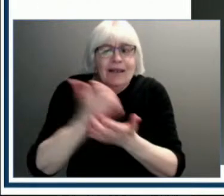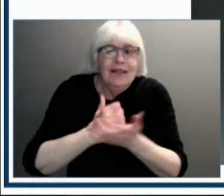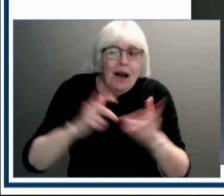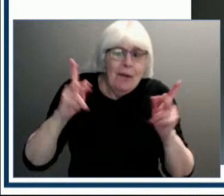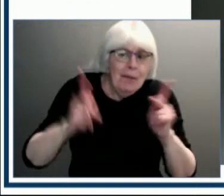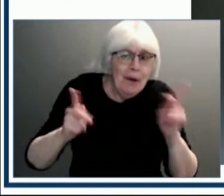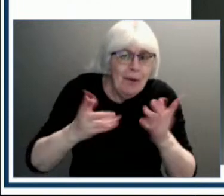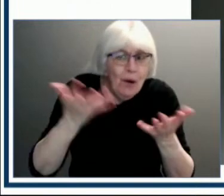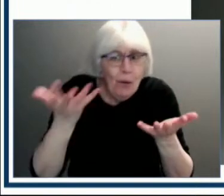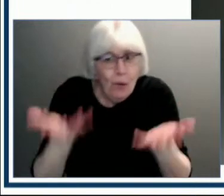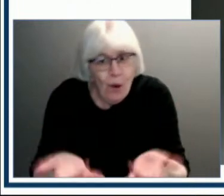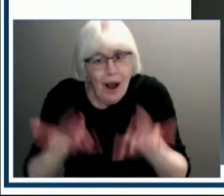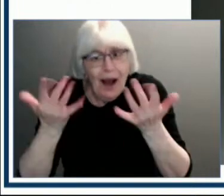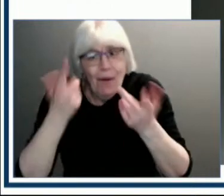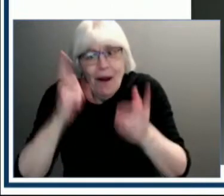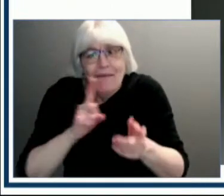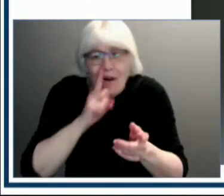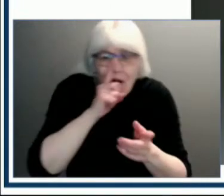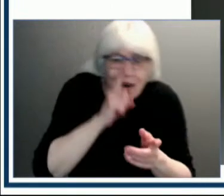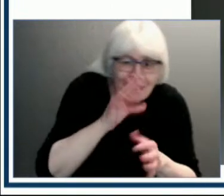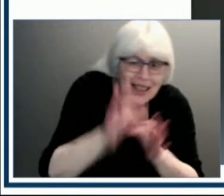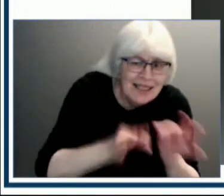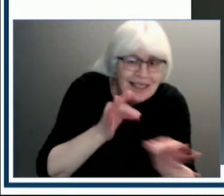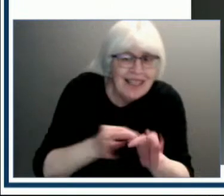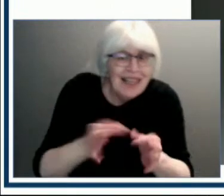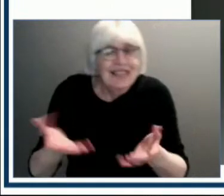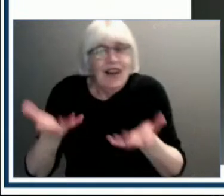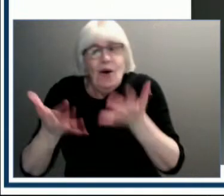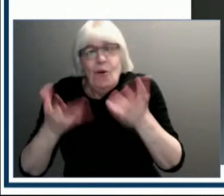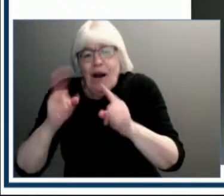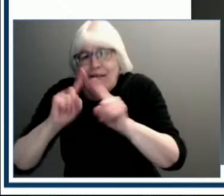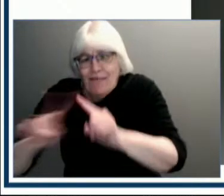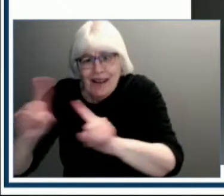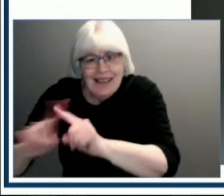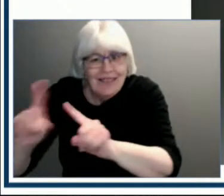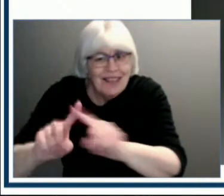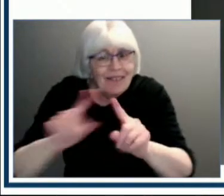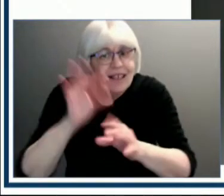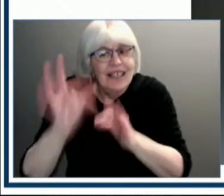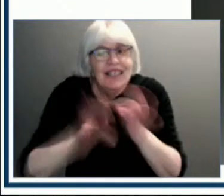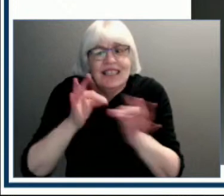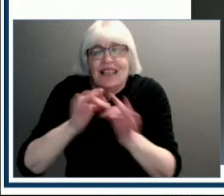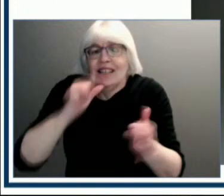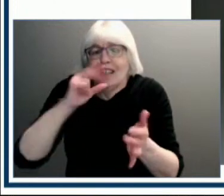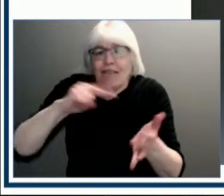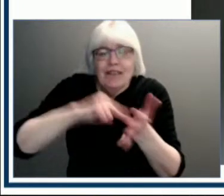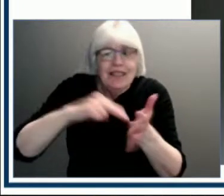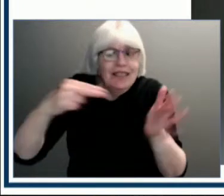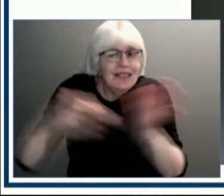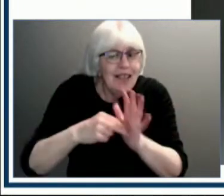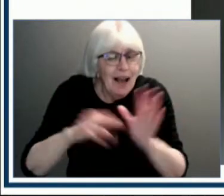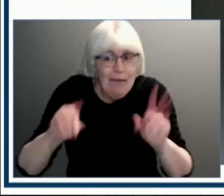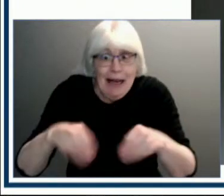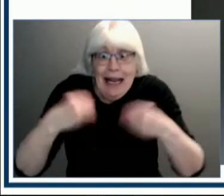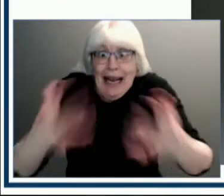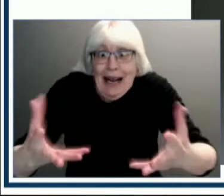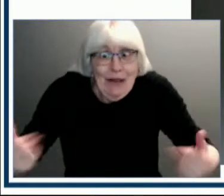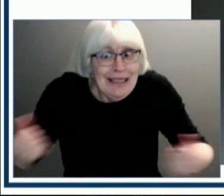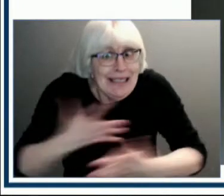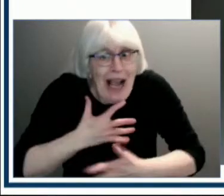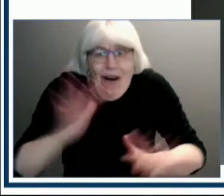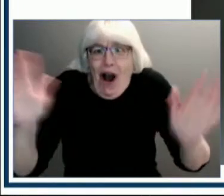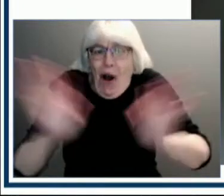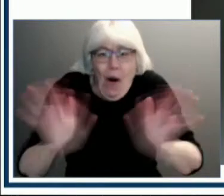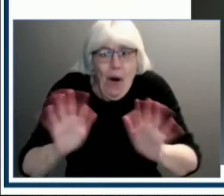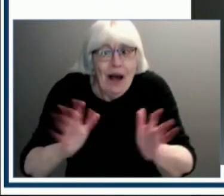canceled. I'm not saying this to scare anyone, but if you are experiencing an emergency, you will get care. But if your health